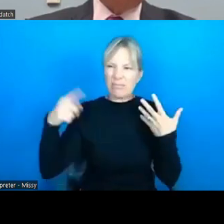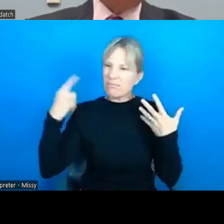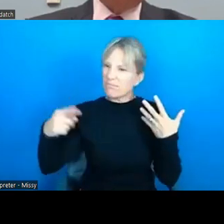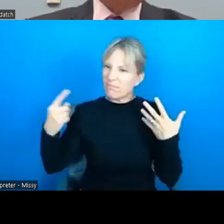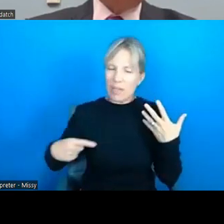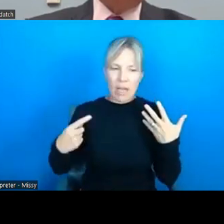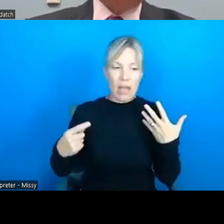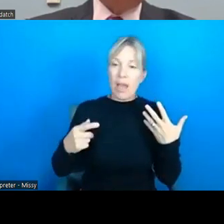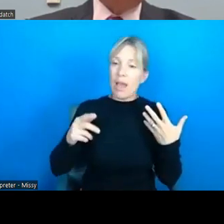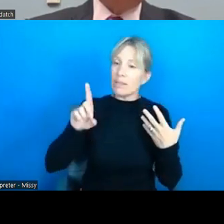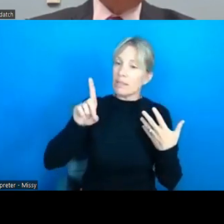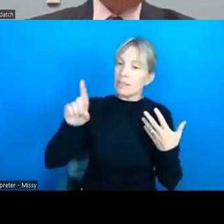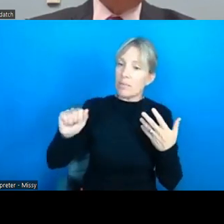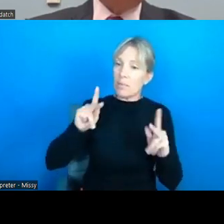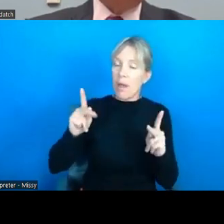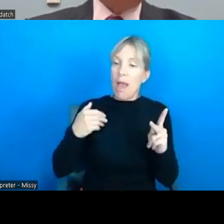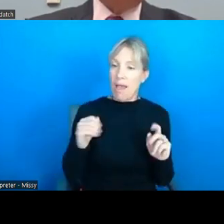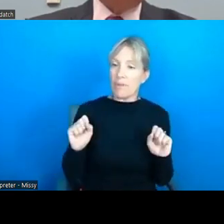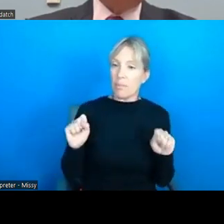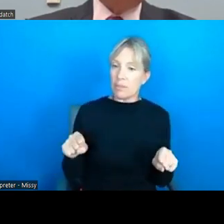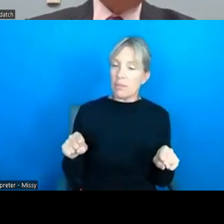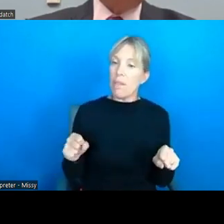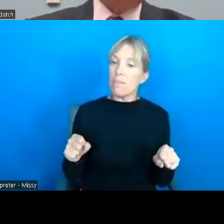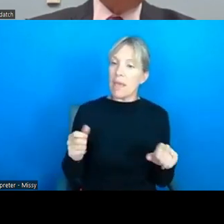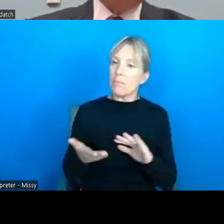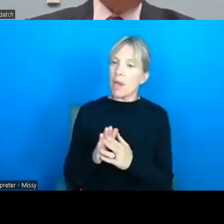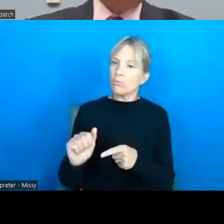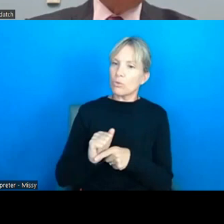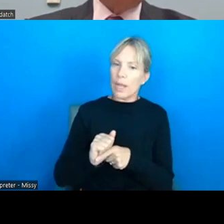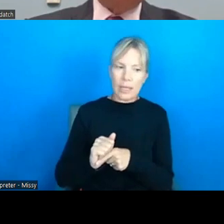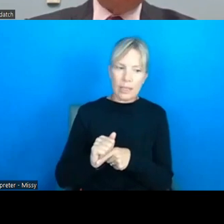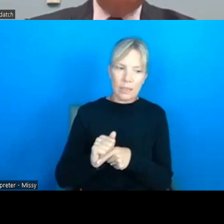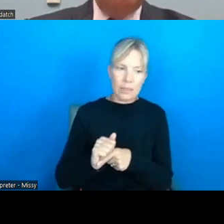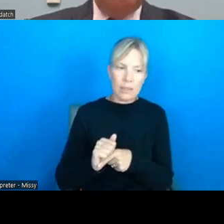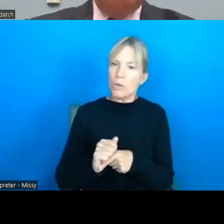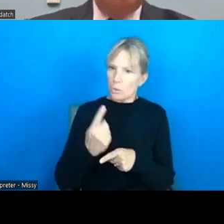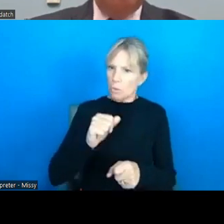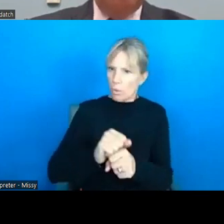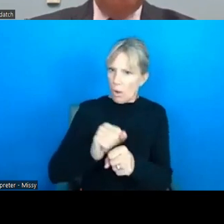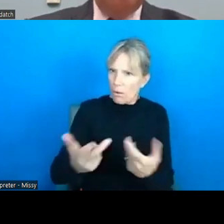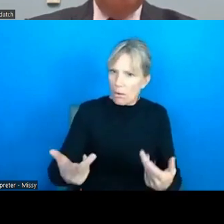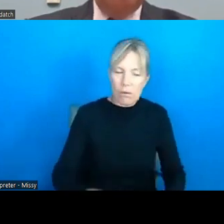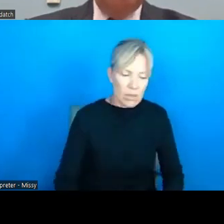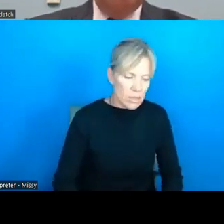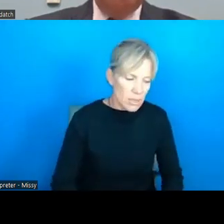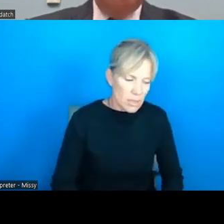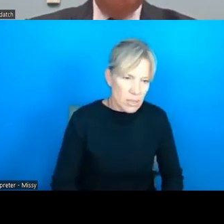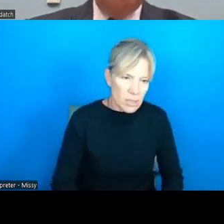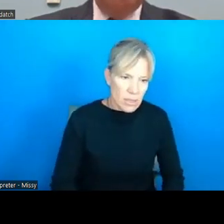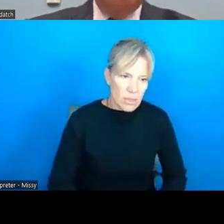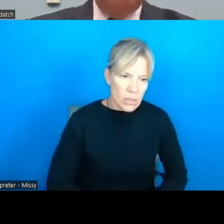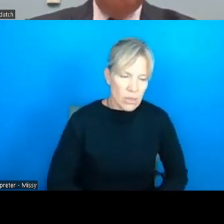And disabled people have the capacity to be trained now for America's workforce. So we get